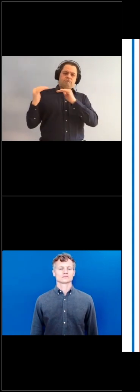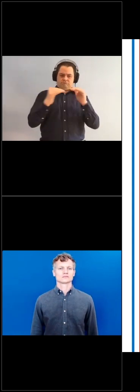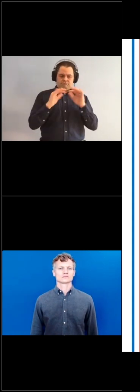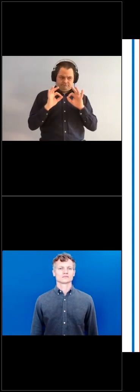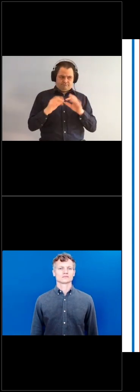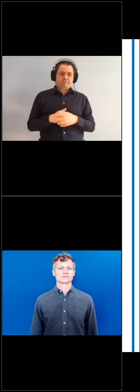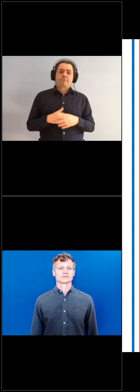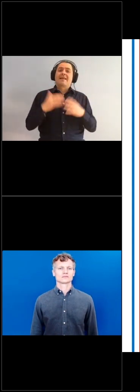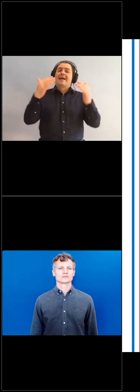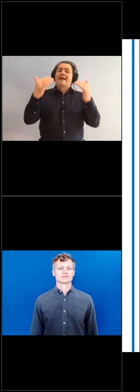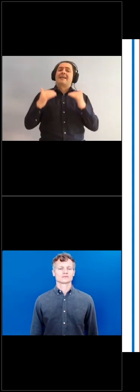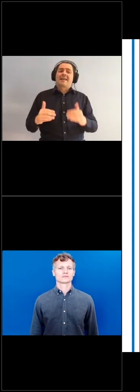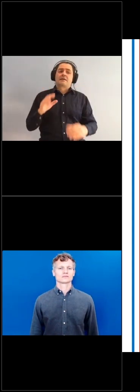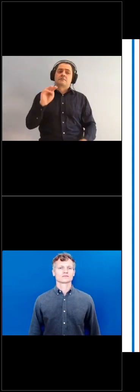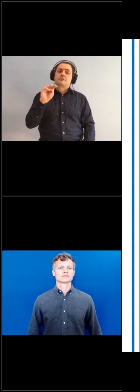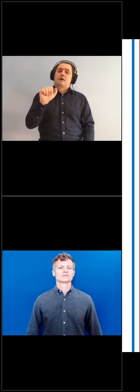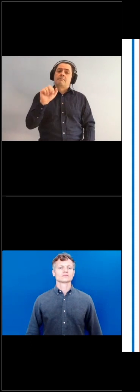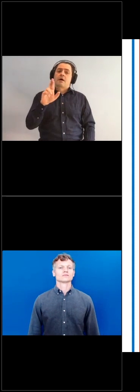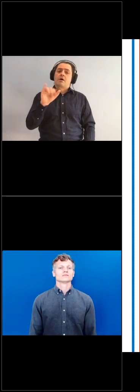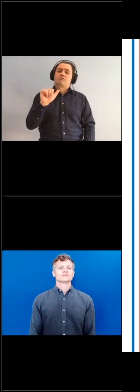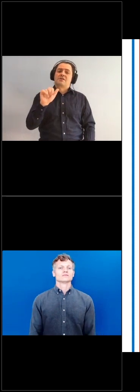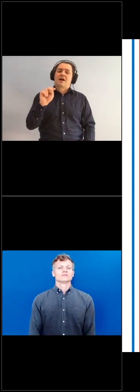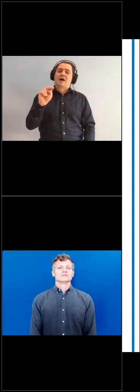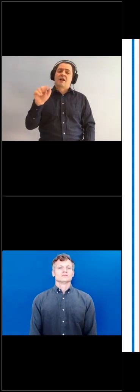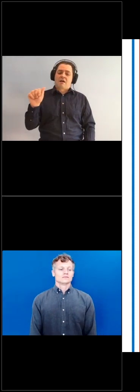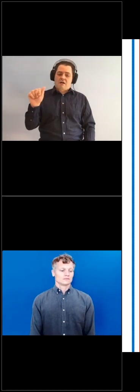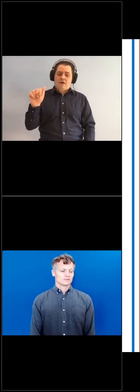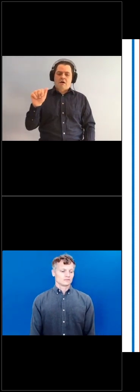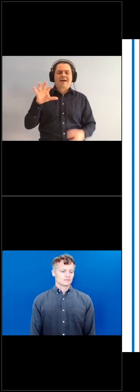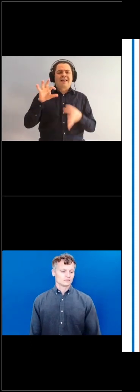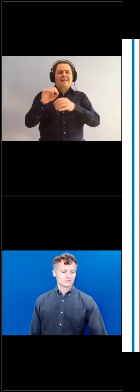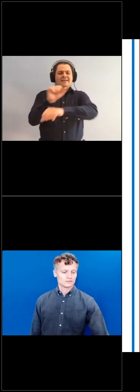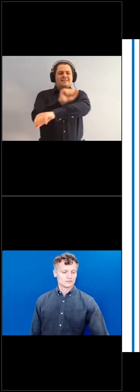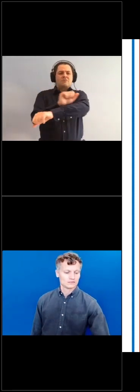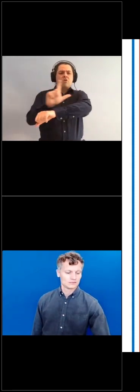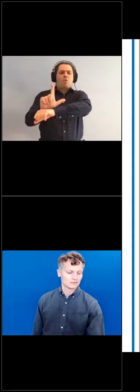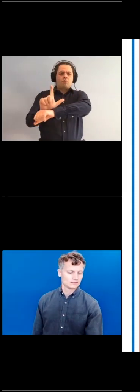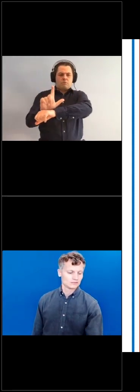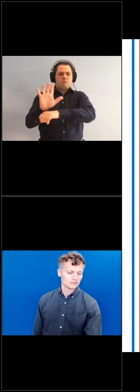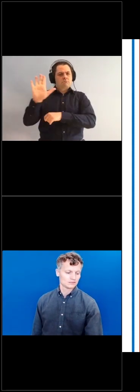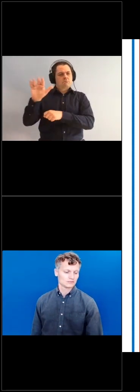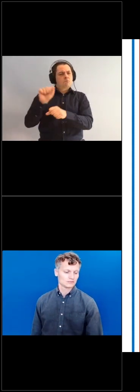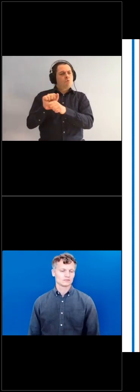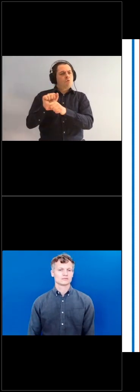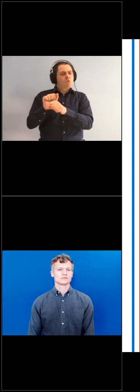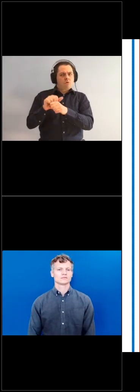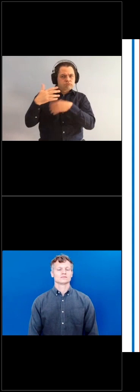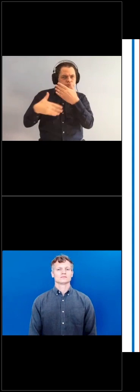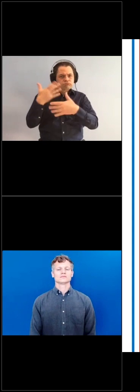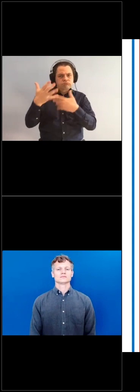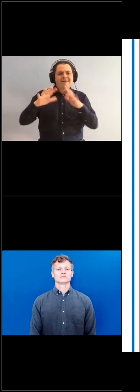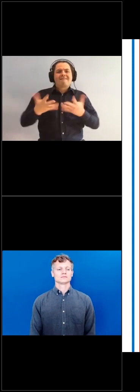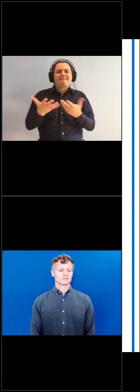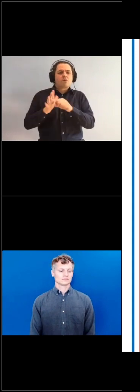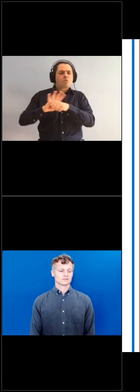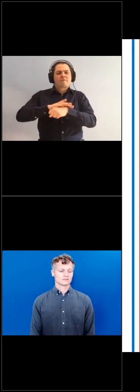quickly introduce how you have been working in Sierra Leone to ensure that the COVID messages reach persons with